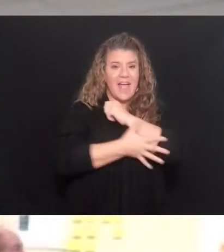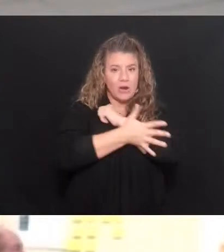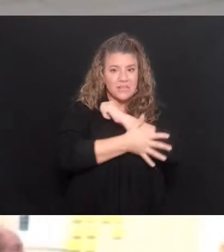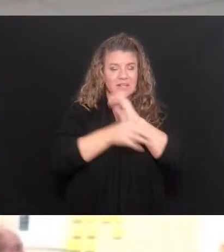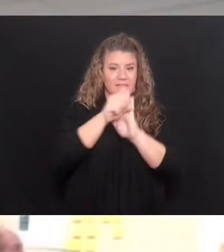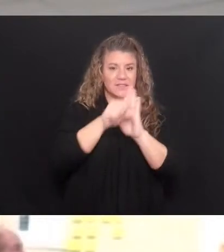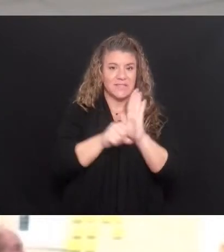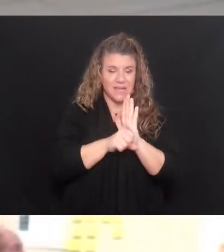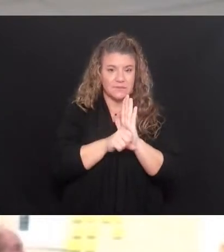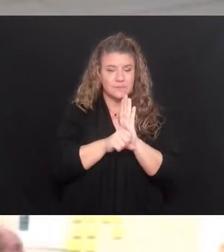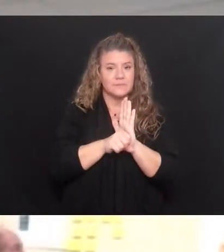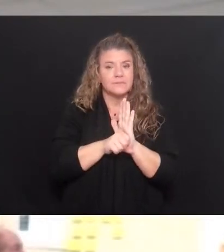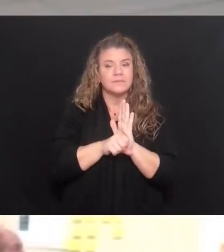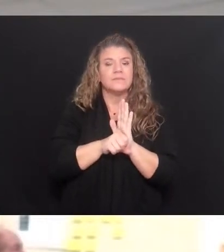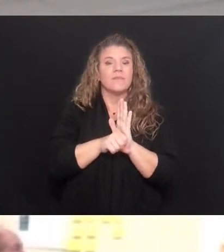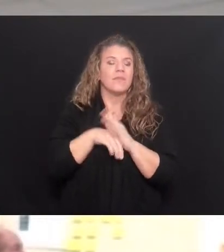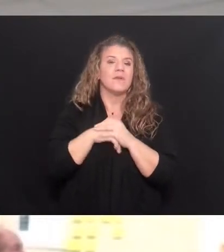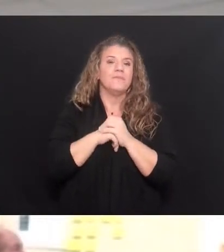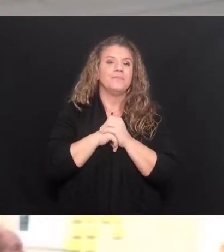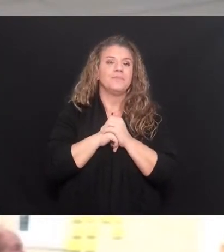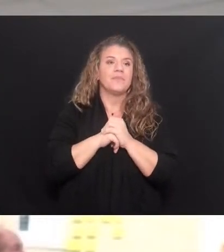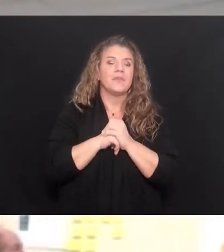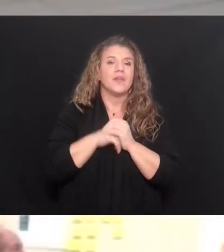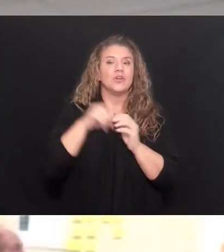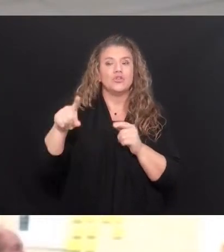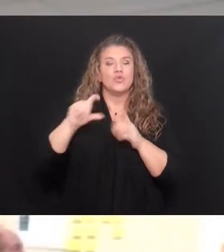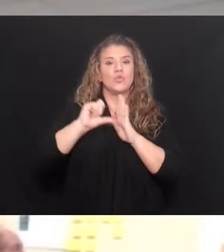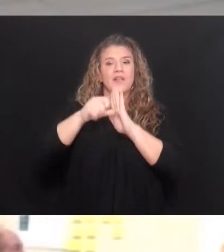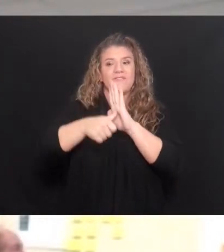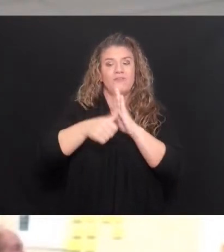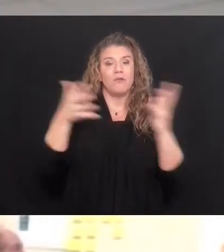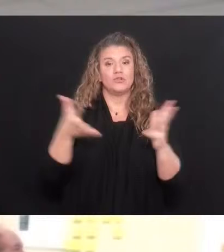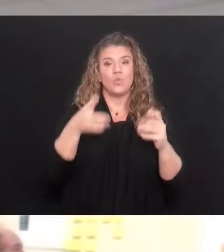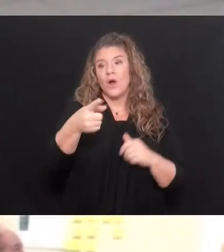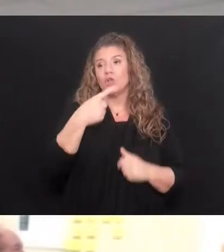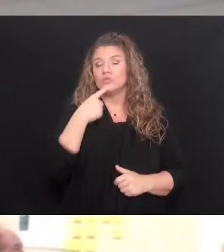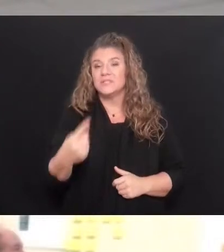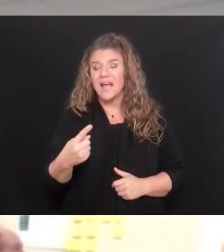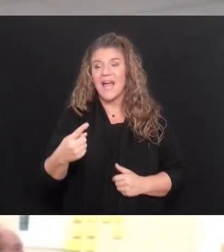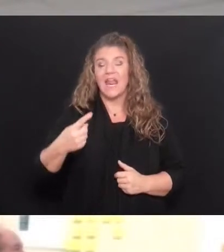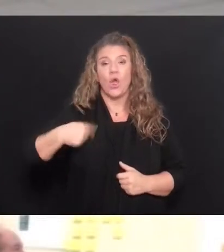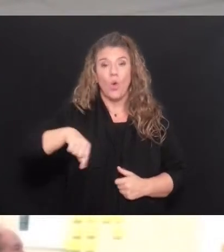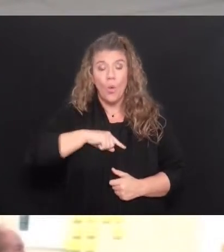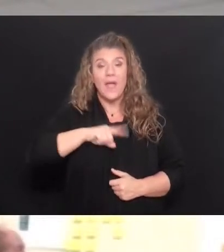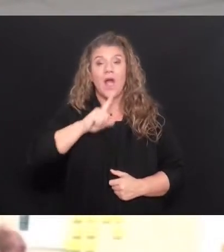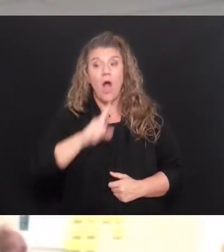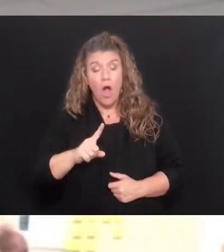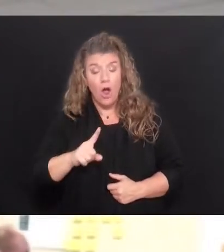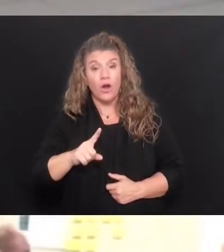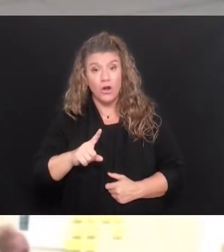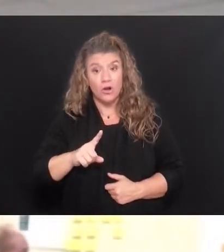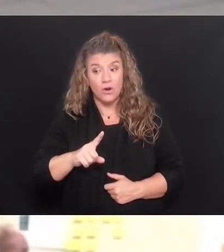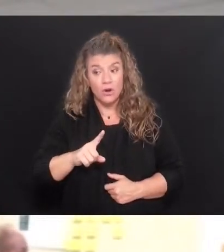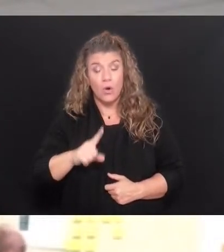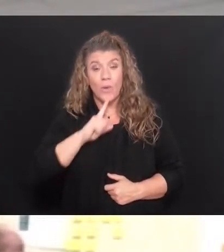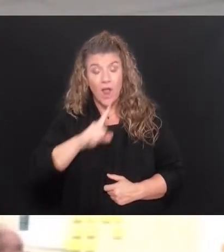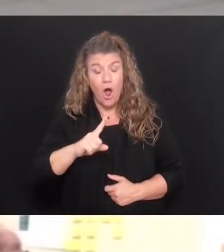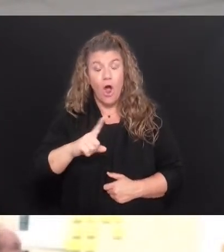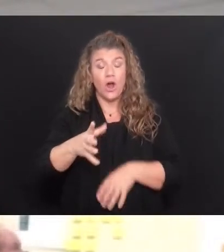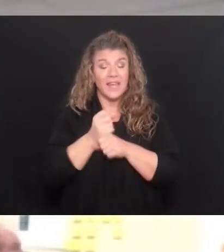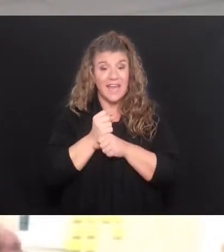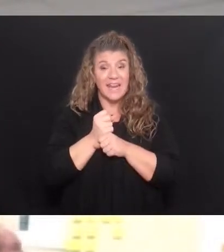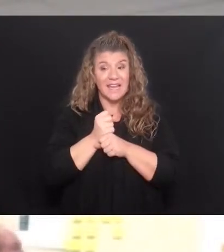the state, sir. As to reinforce what you said, we are getting